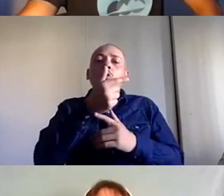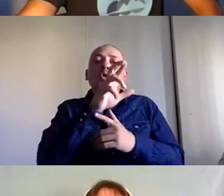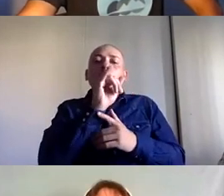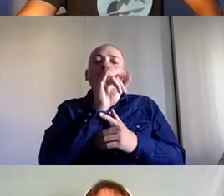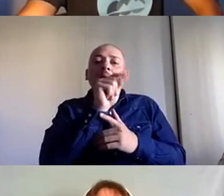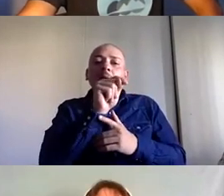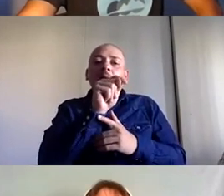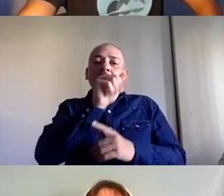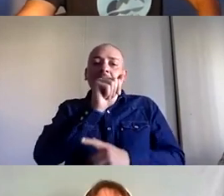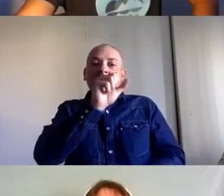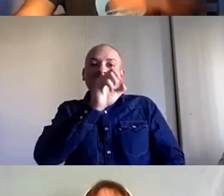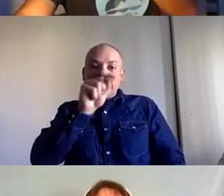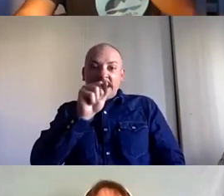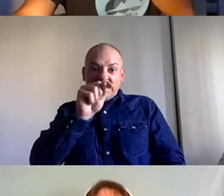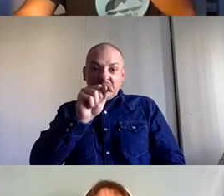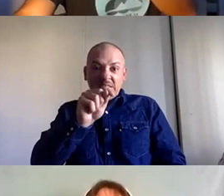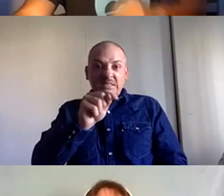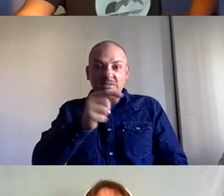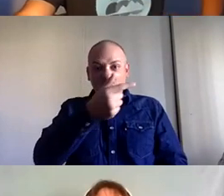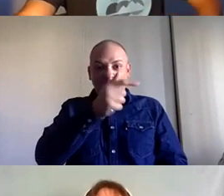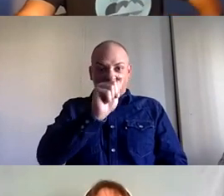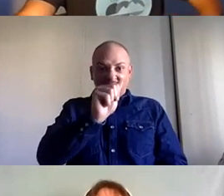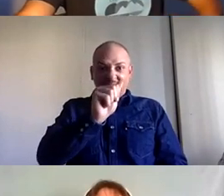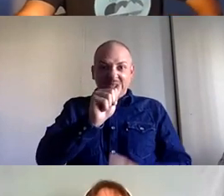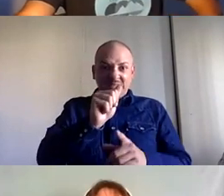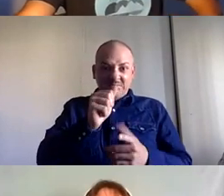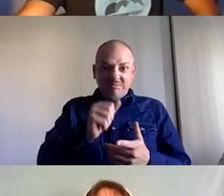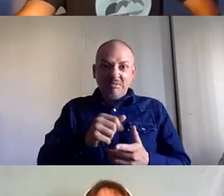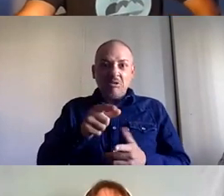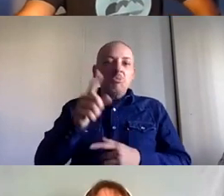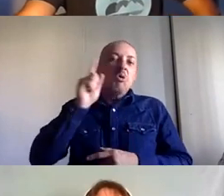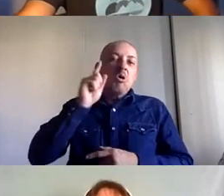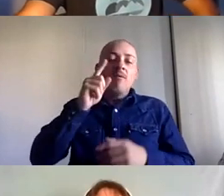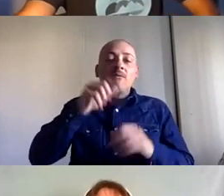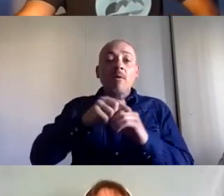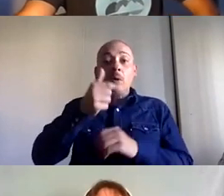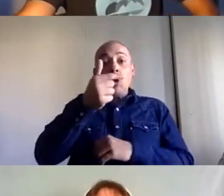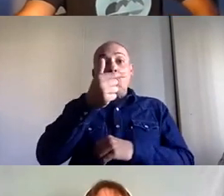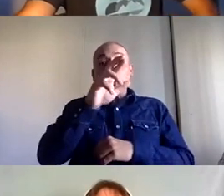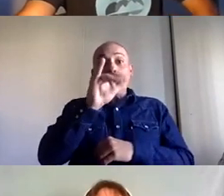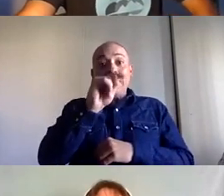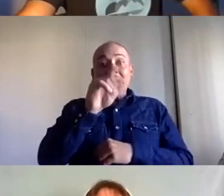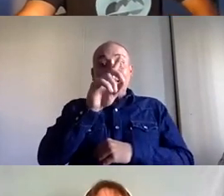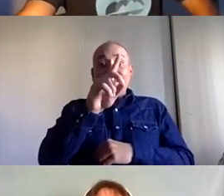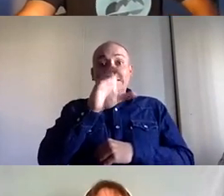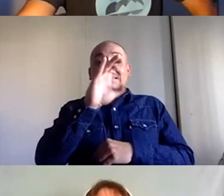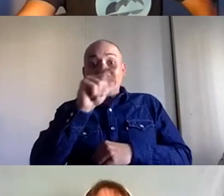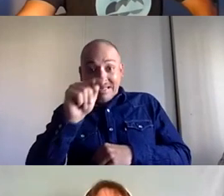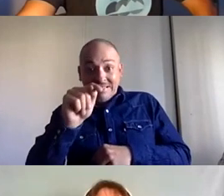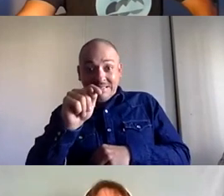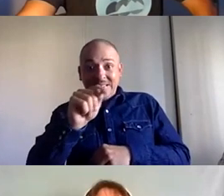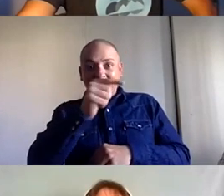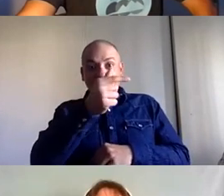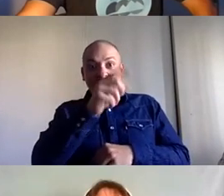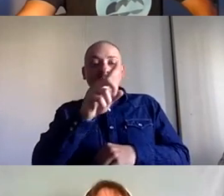So gradient ascent is very similar to what you may have heard of gradient descent, right? So traditional machine learning uses